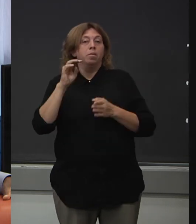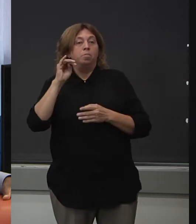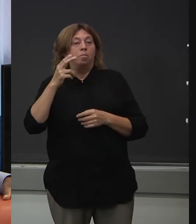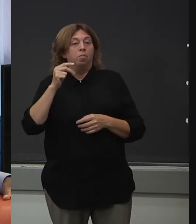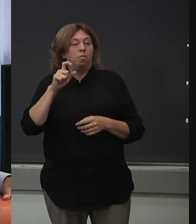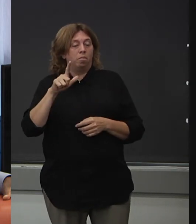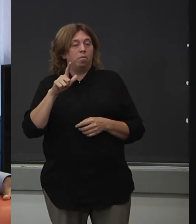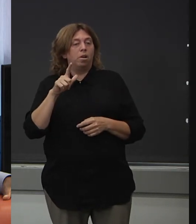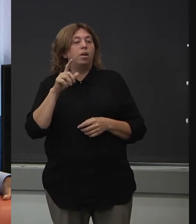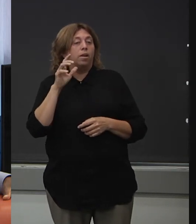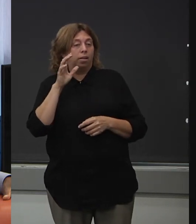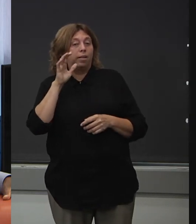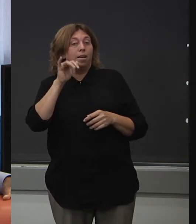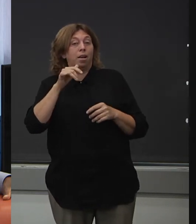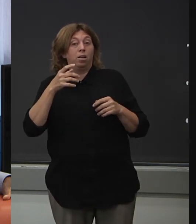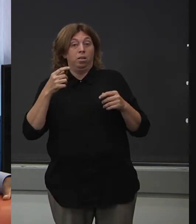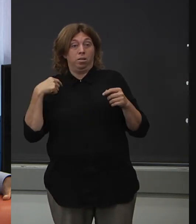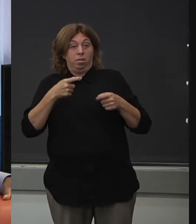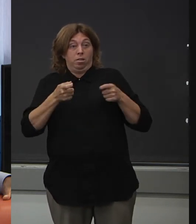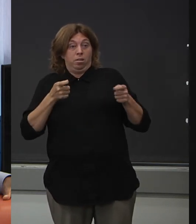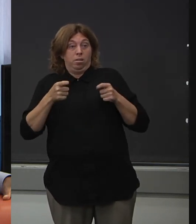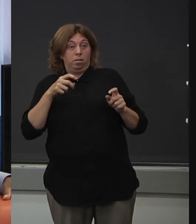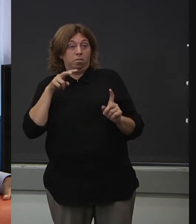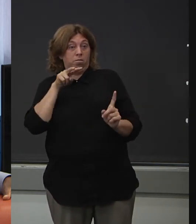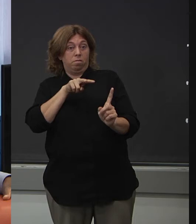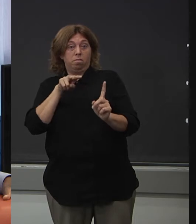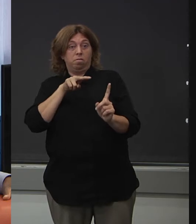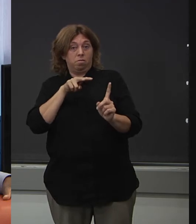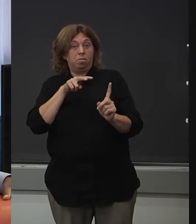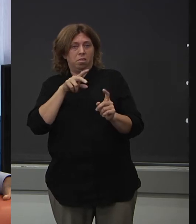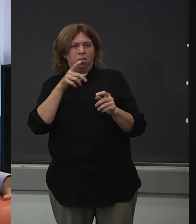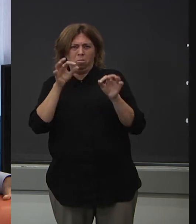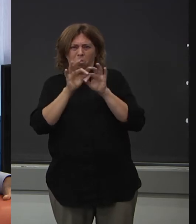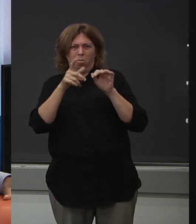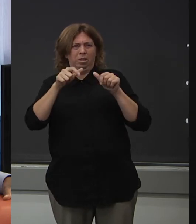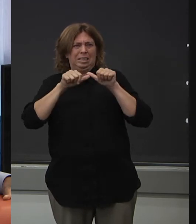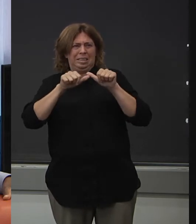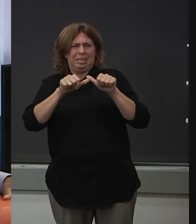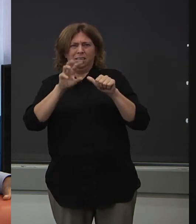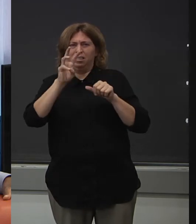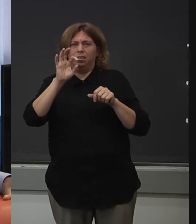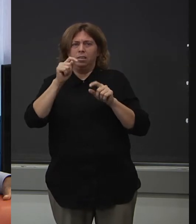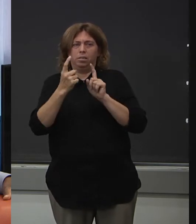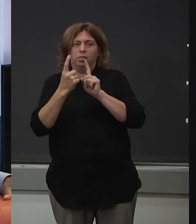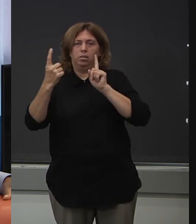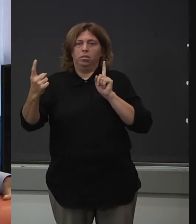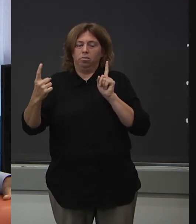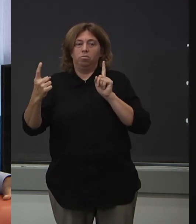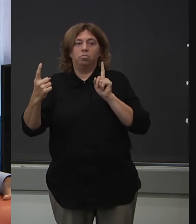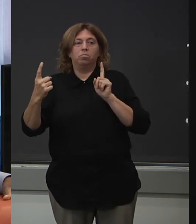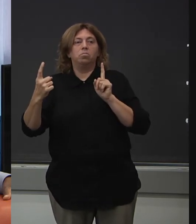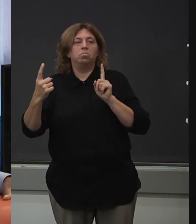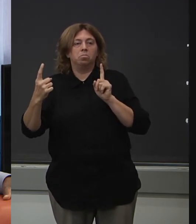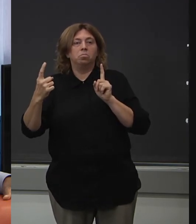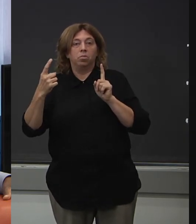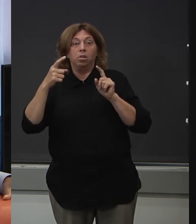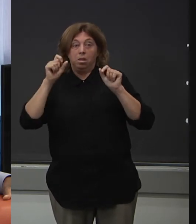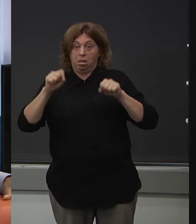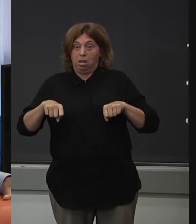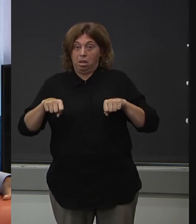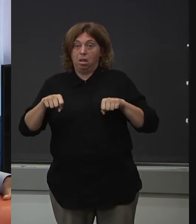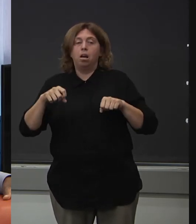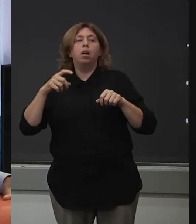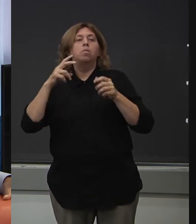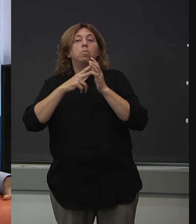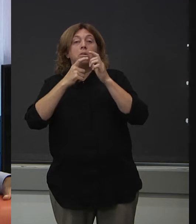maintain 6 feet distance, then you're relieved of the requirement to have facial coverings on. But it's important to recognize that that's why